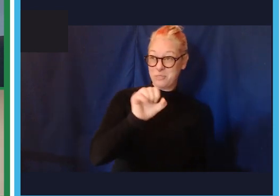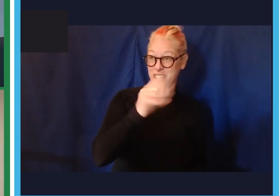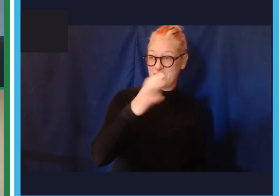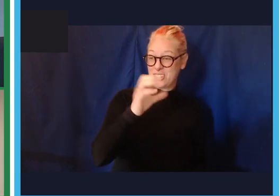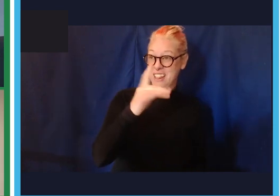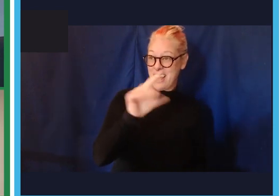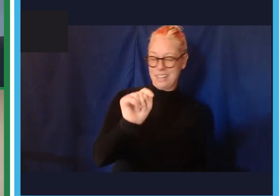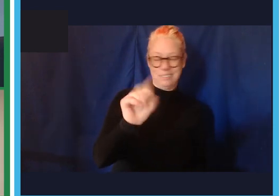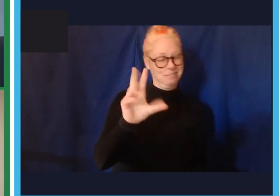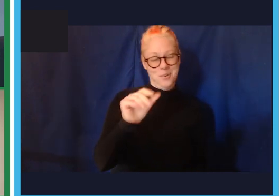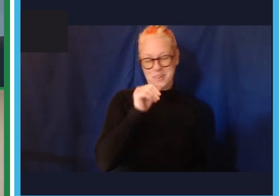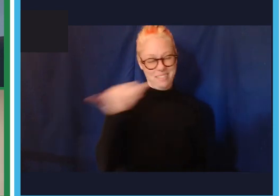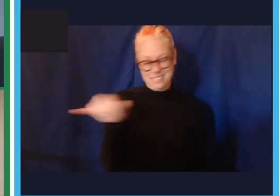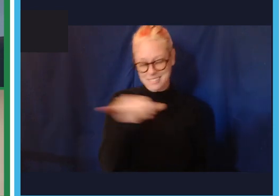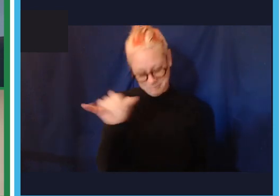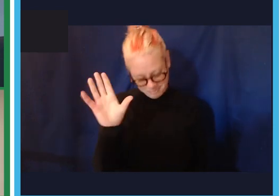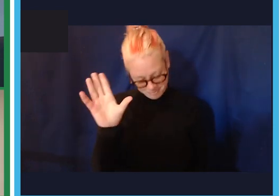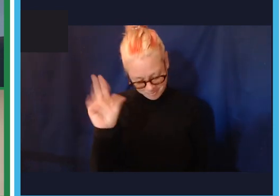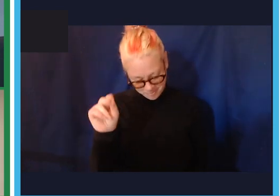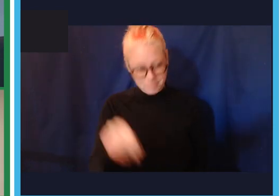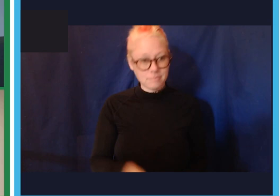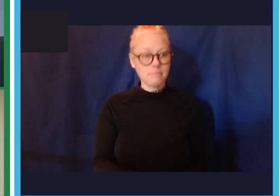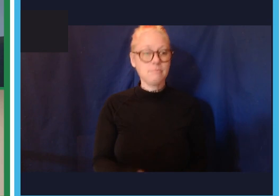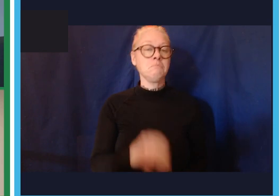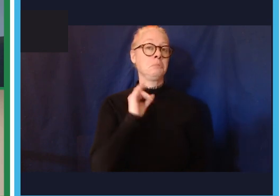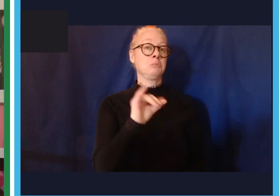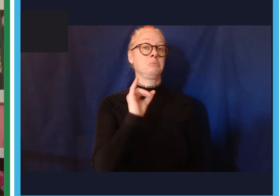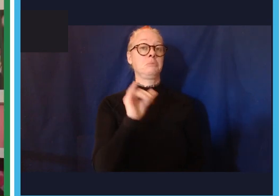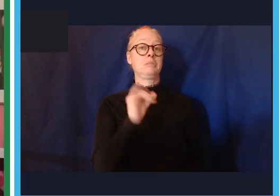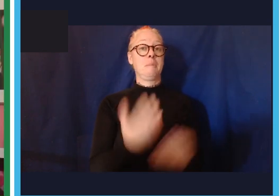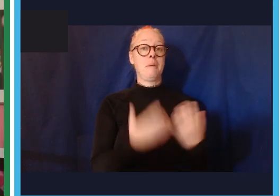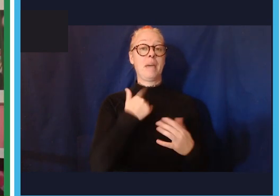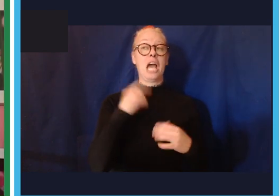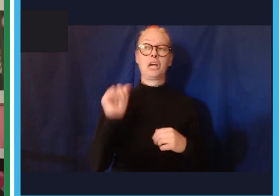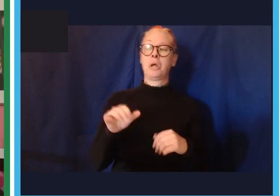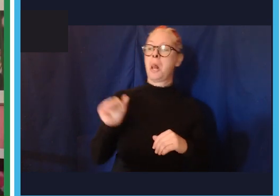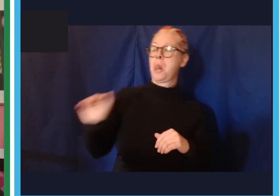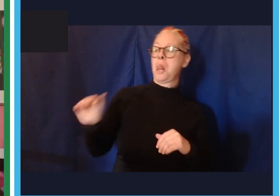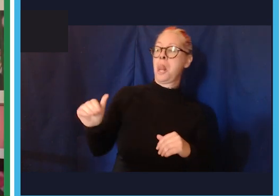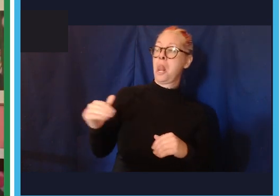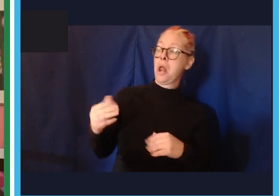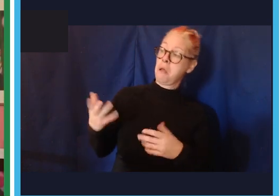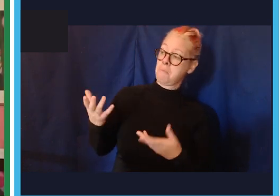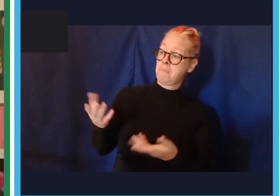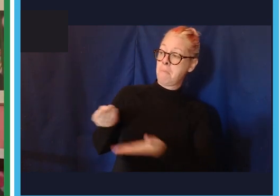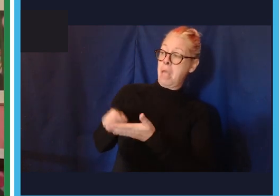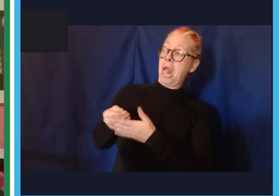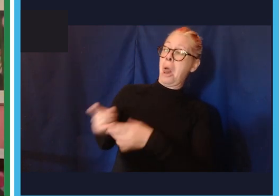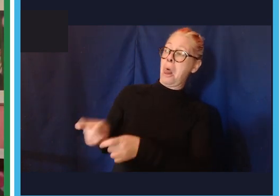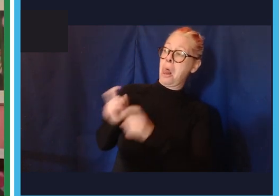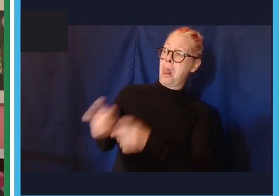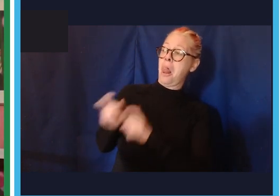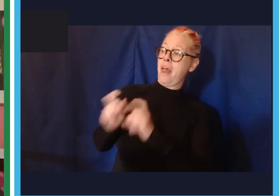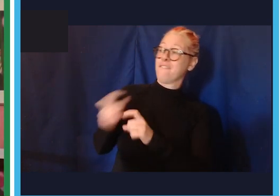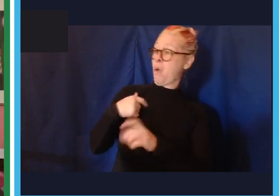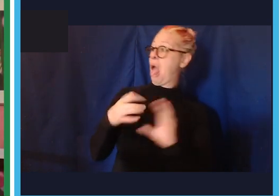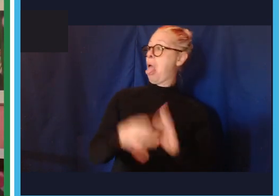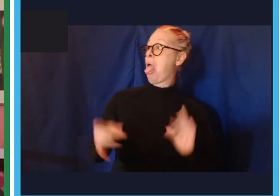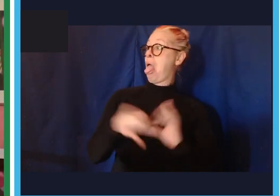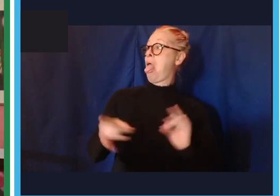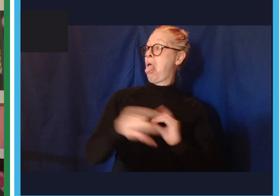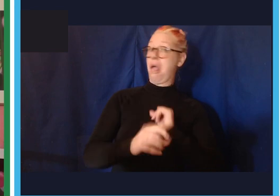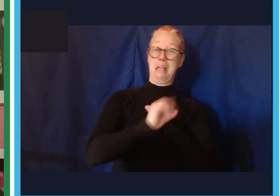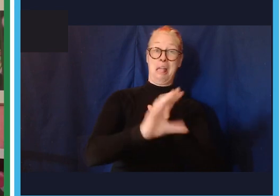tell us a little bit about this Respectability organization, if you don't mind. Yeah, absolutely. It's a... So I started off in